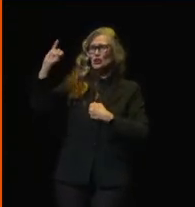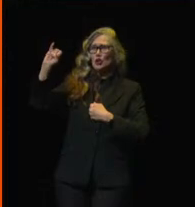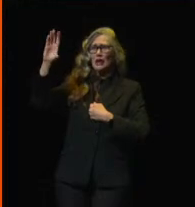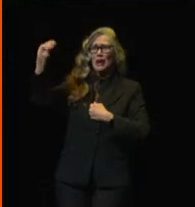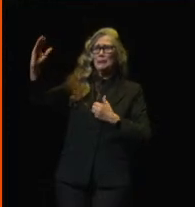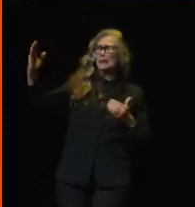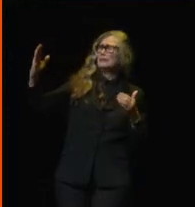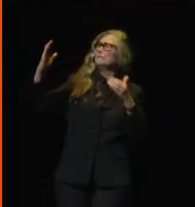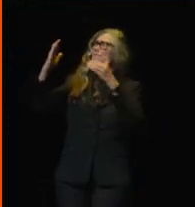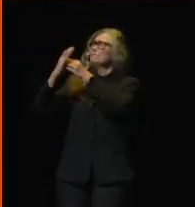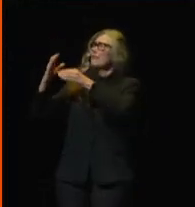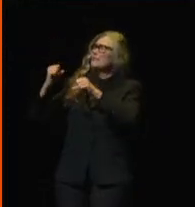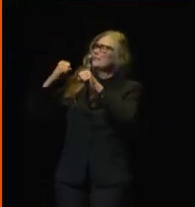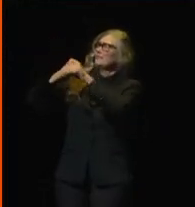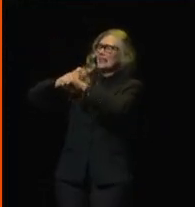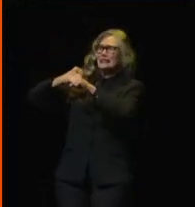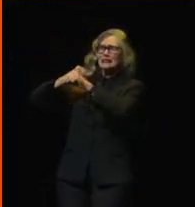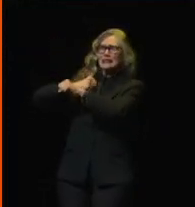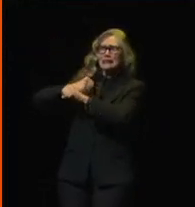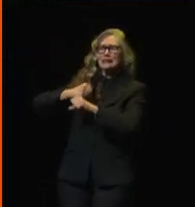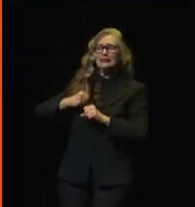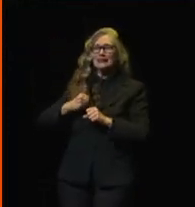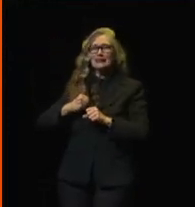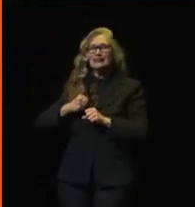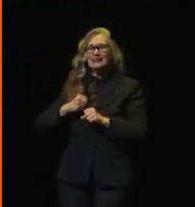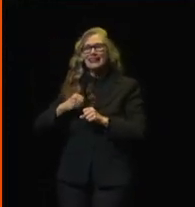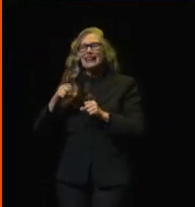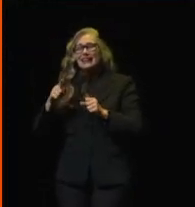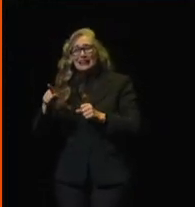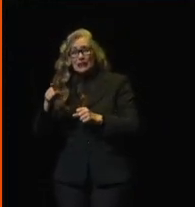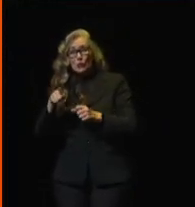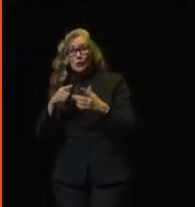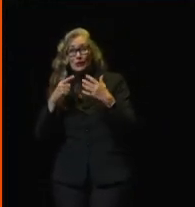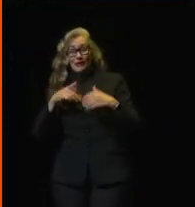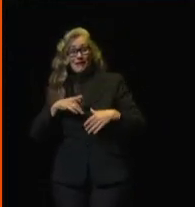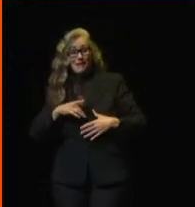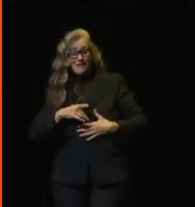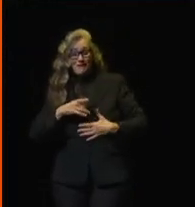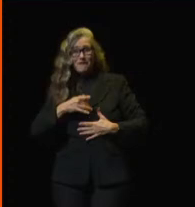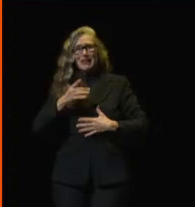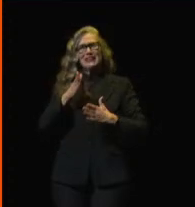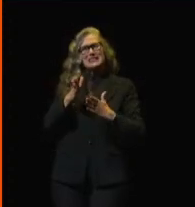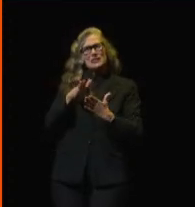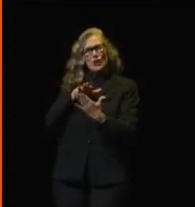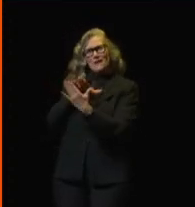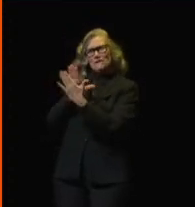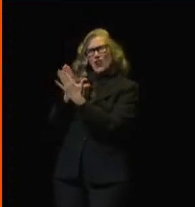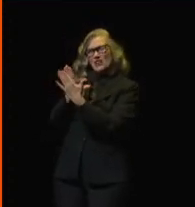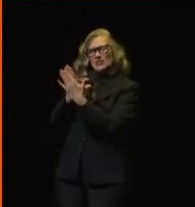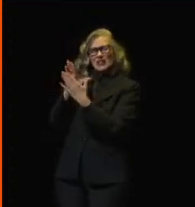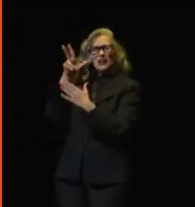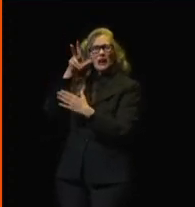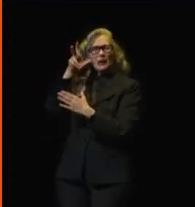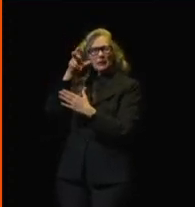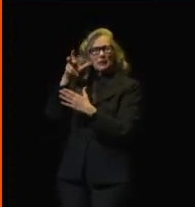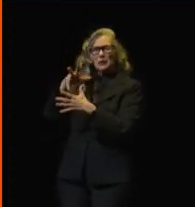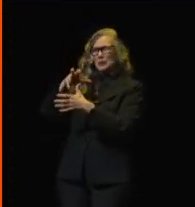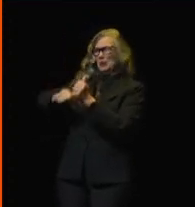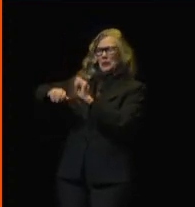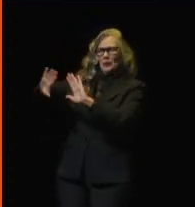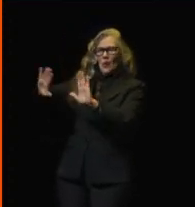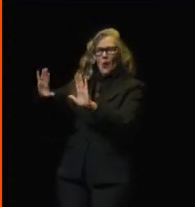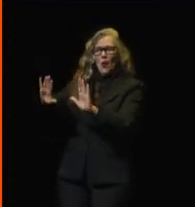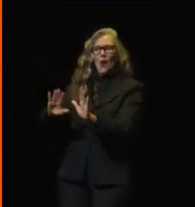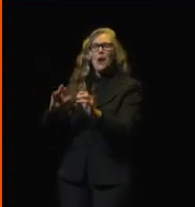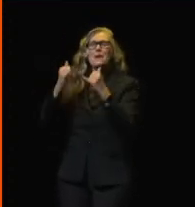serious topics, he loved to find fun, playful ways to confront them. Whether that was wearing camo to infiltrate a Mike Pence